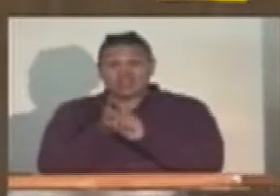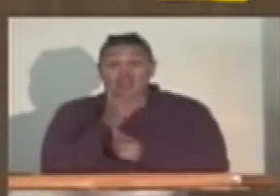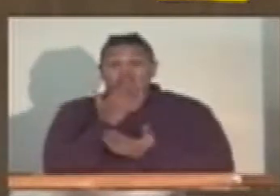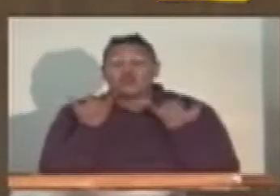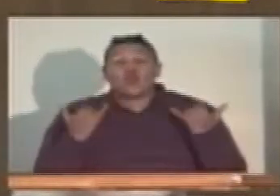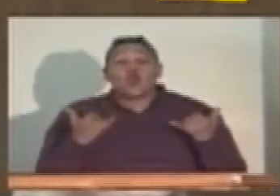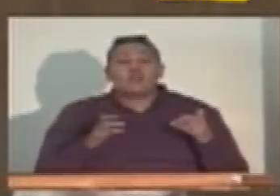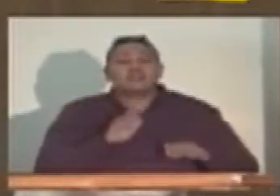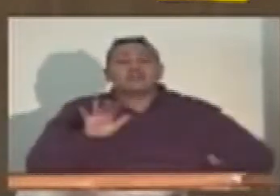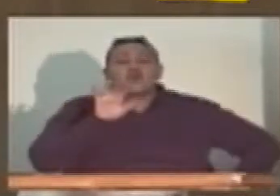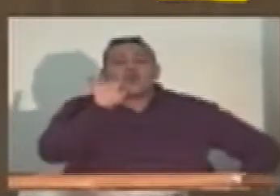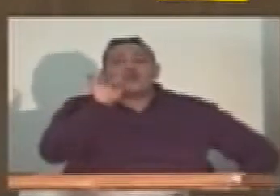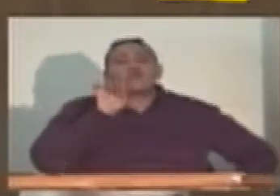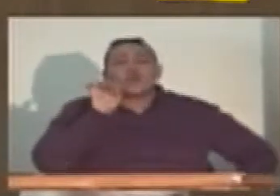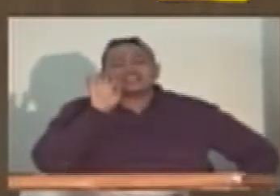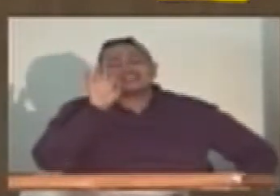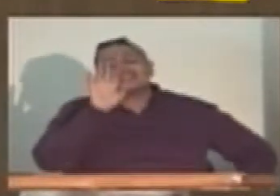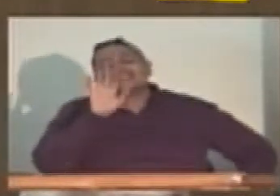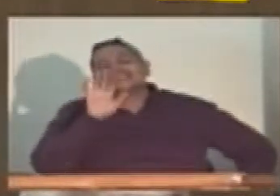currently